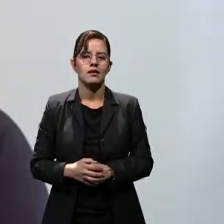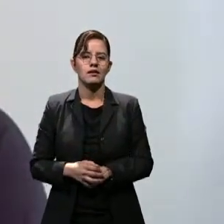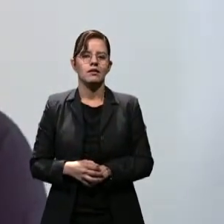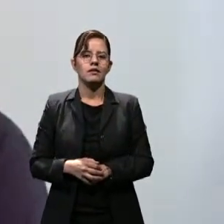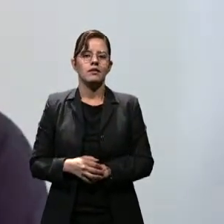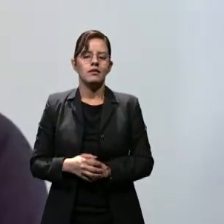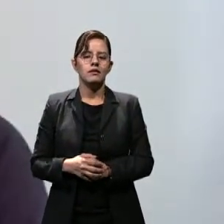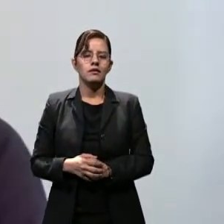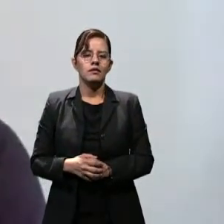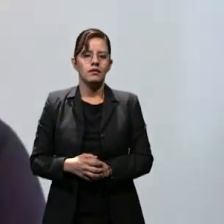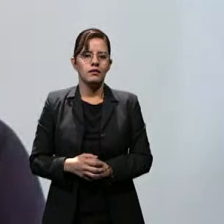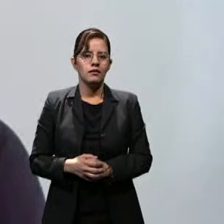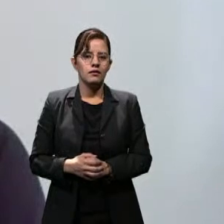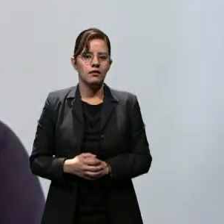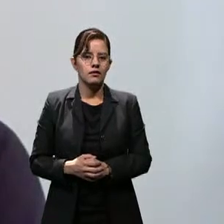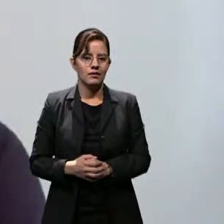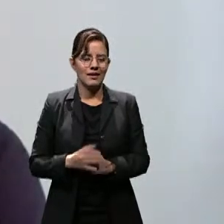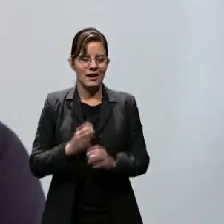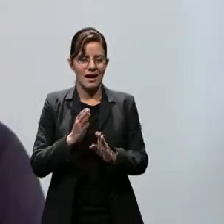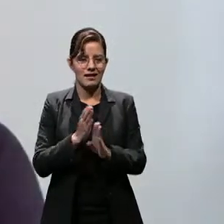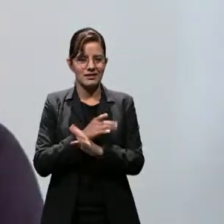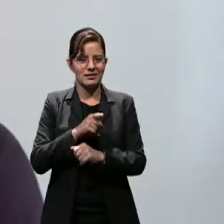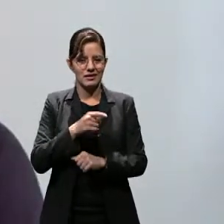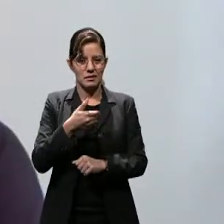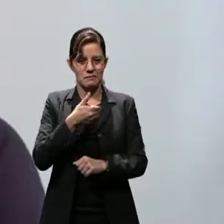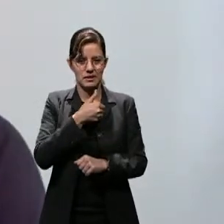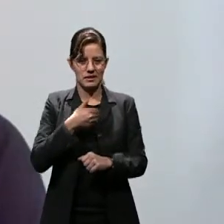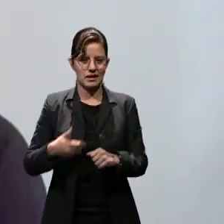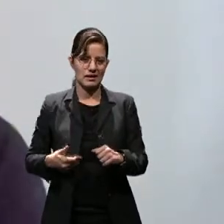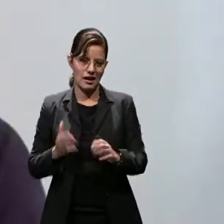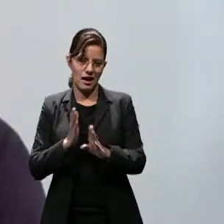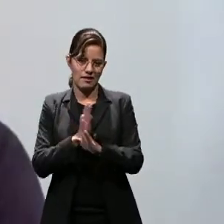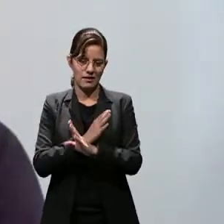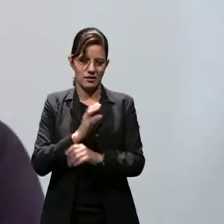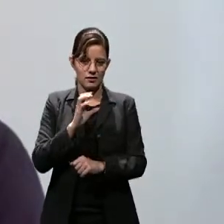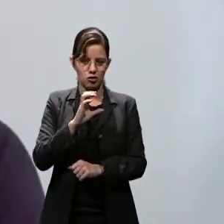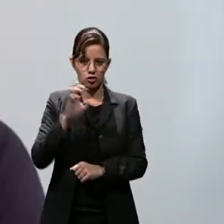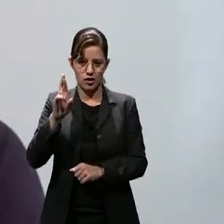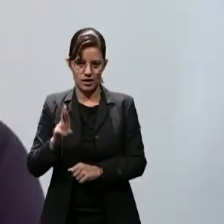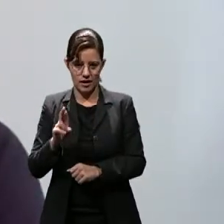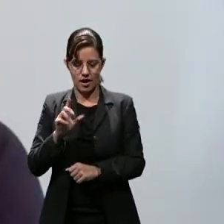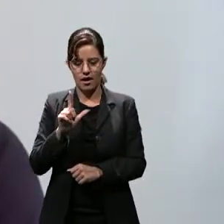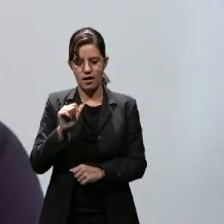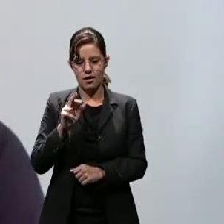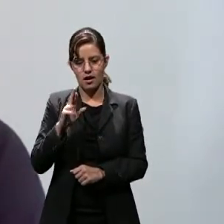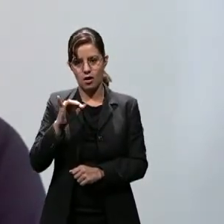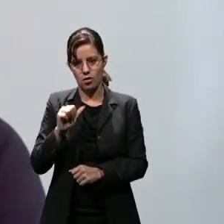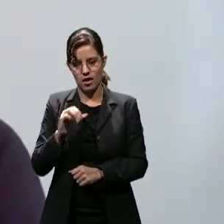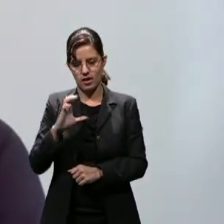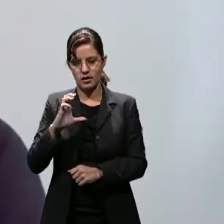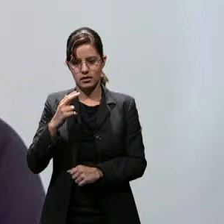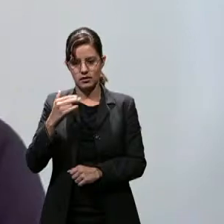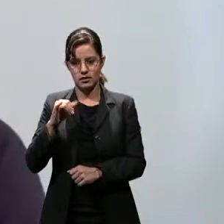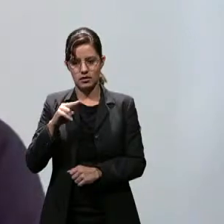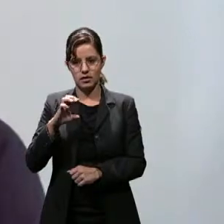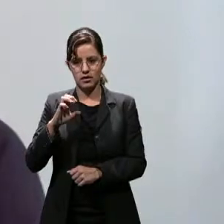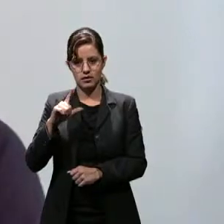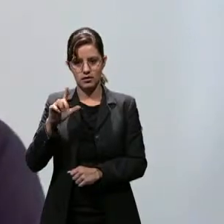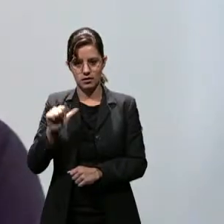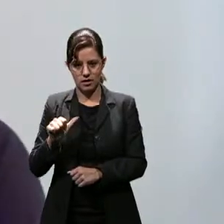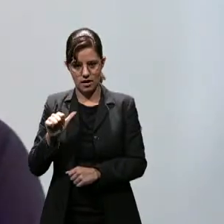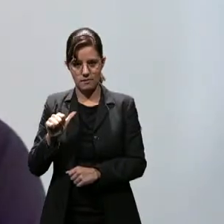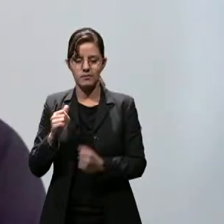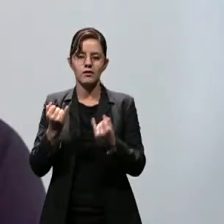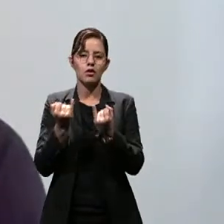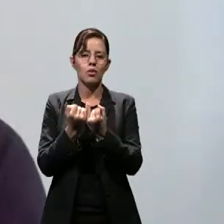and their main reference is the ex-president of Costa Rica, Laura Chinchilla, and there are other leading women with